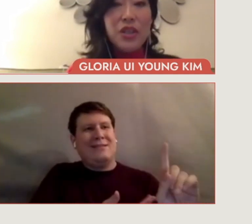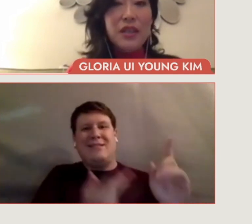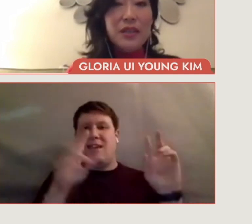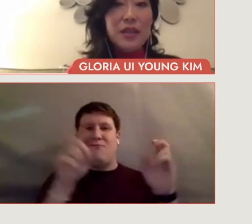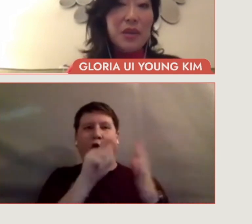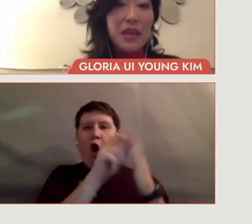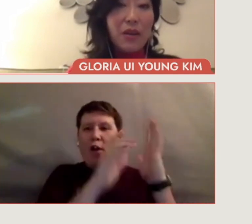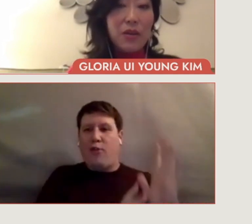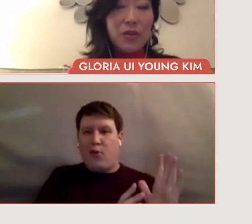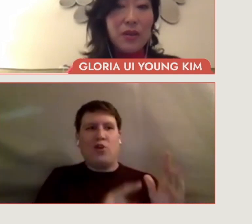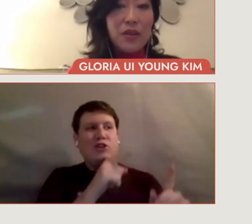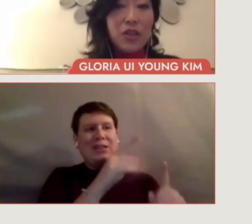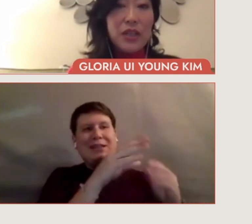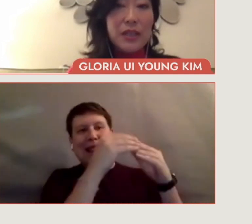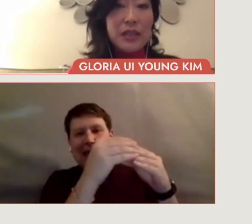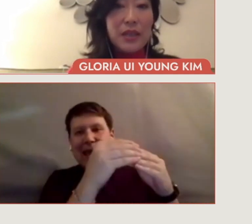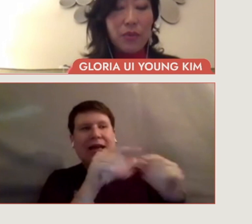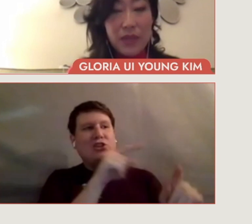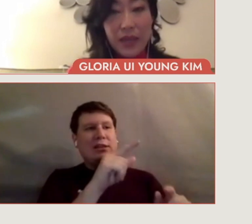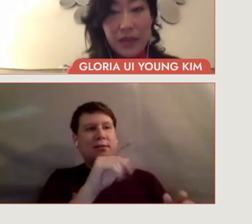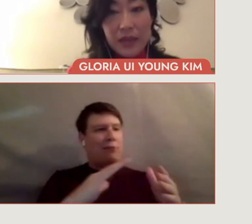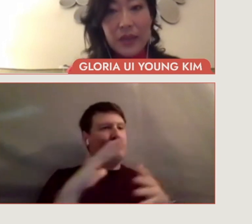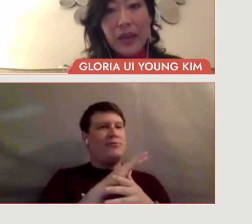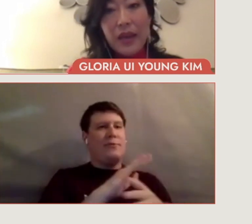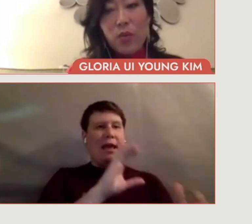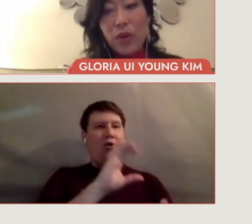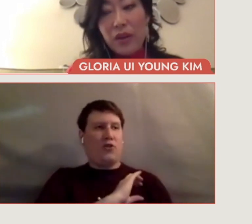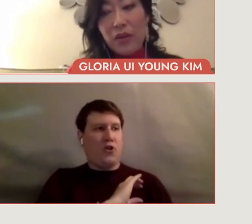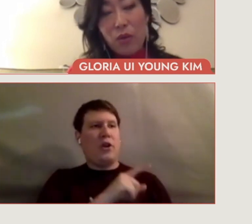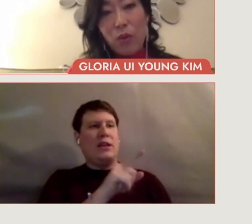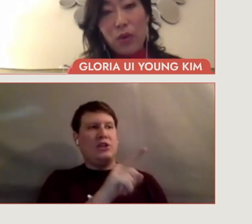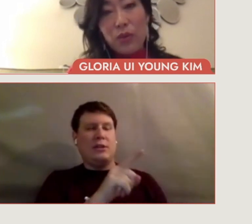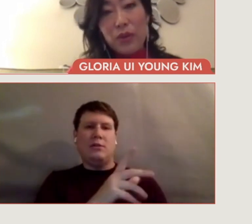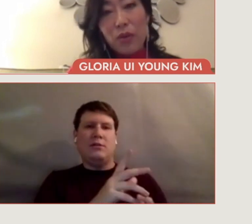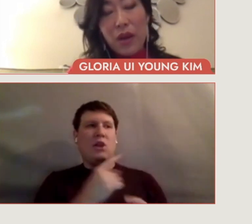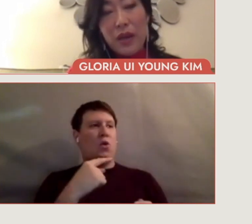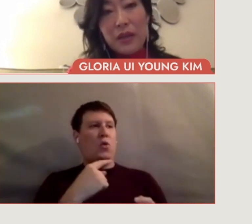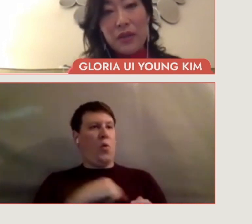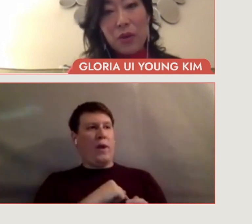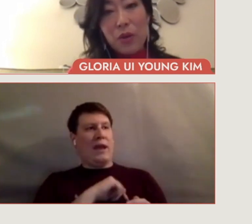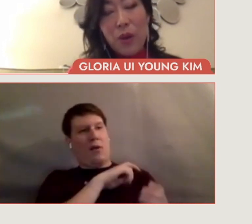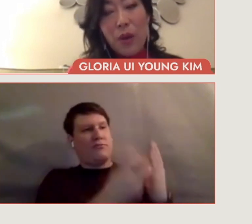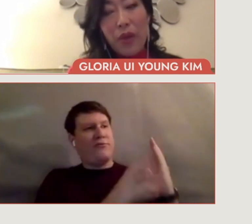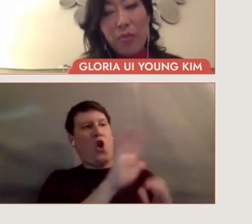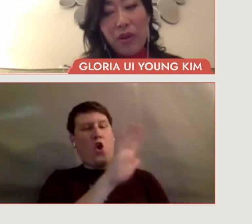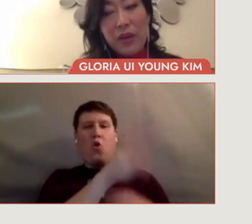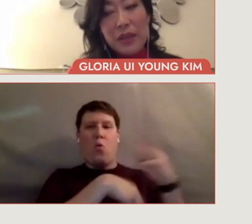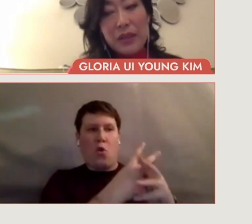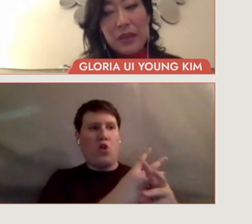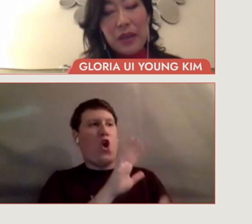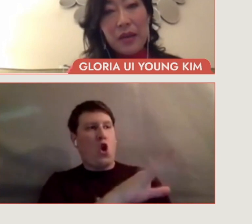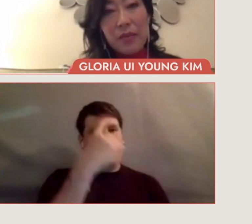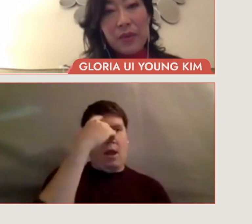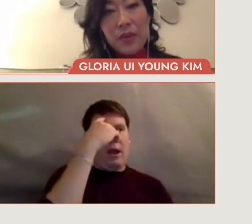she is the main character and that she is the protagonist, and we are in her world and her mind and in her thought